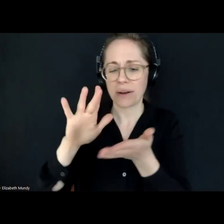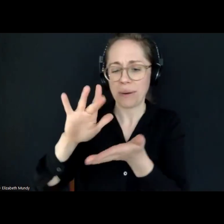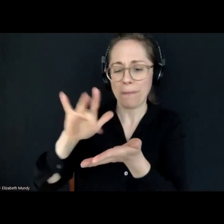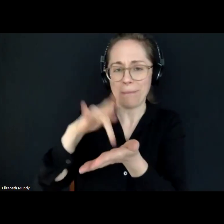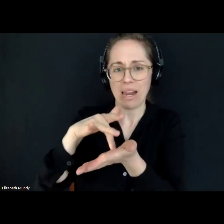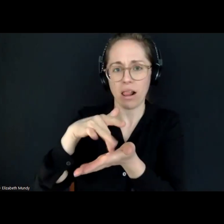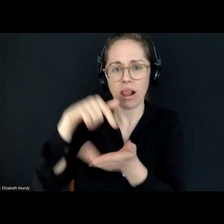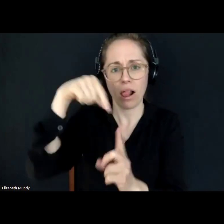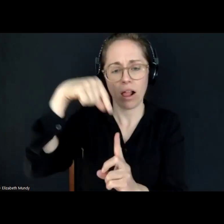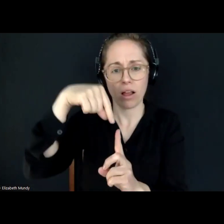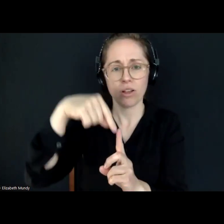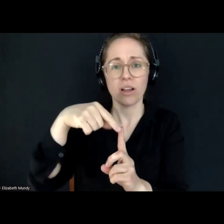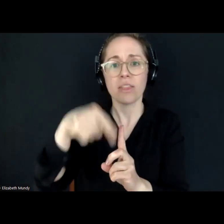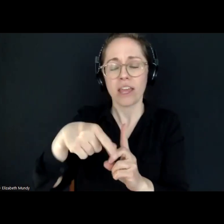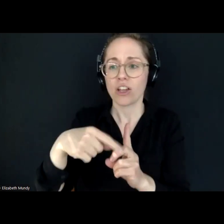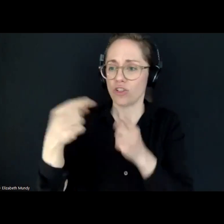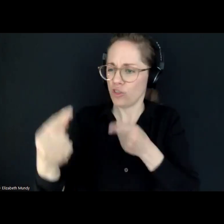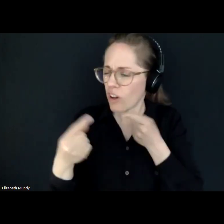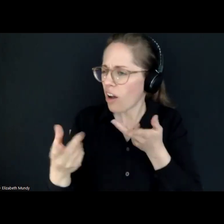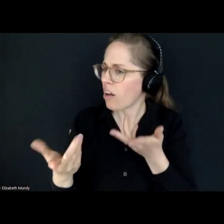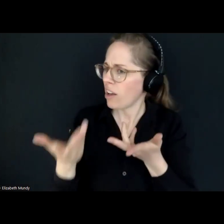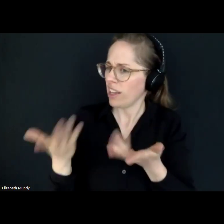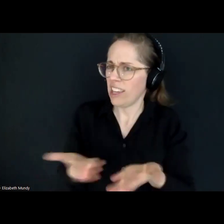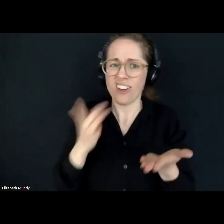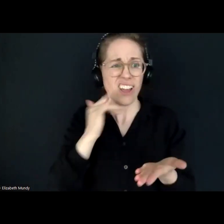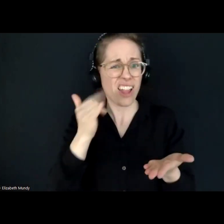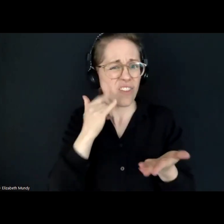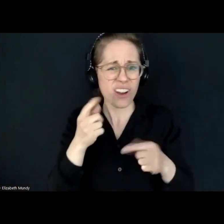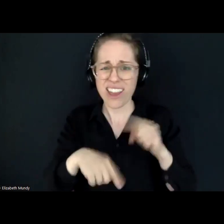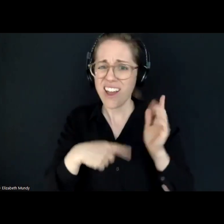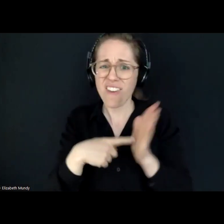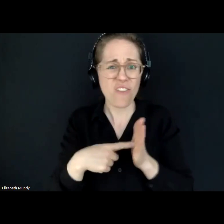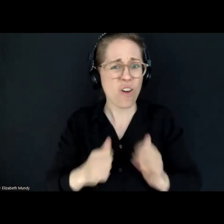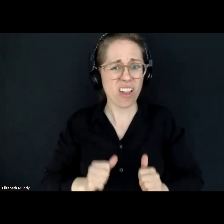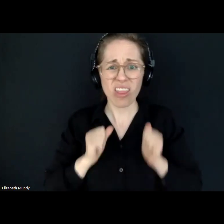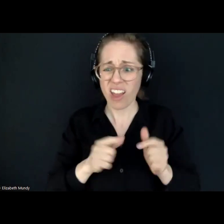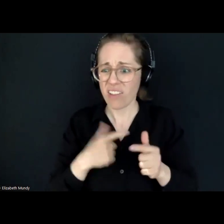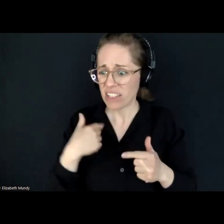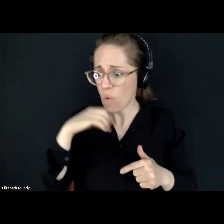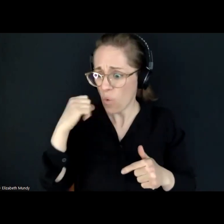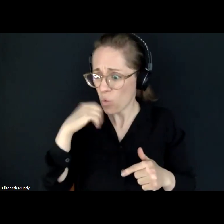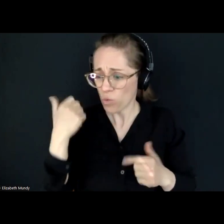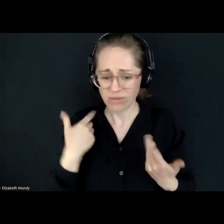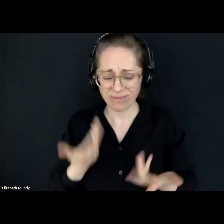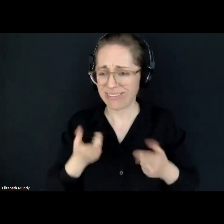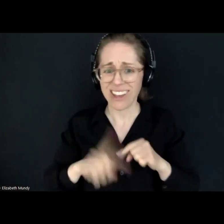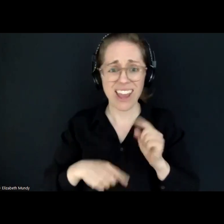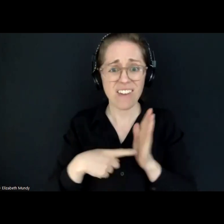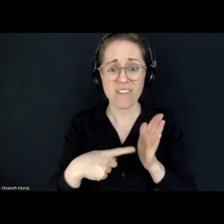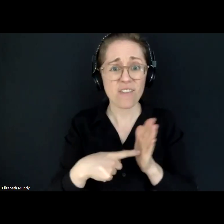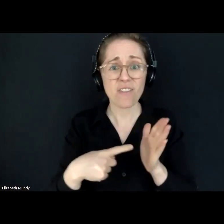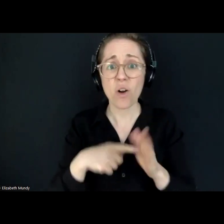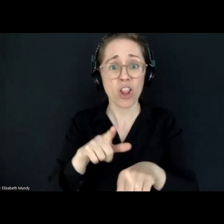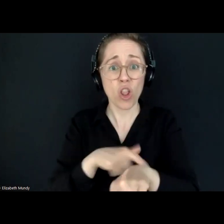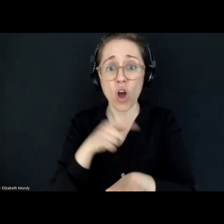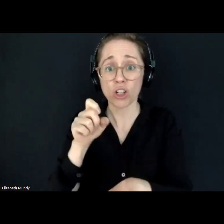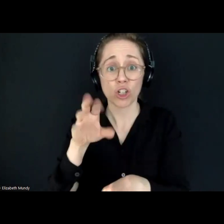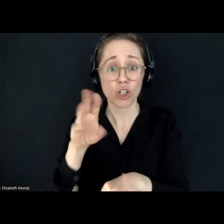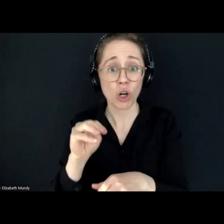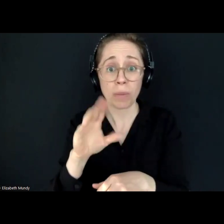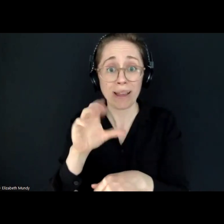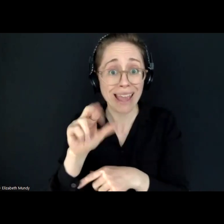growing older in California. There's more and more people that can't afford the cost of long-term care, of home